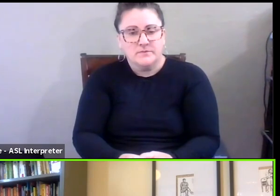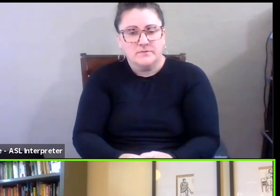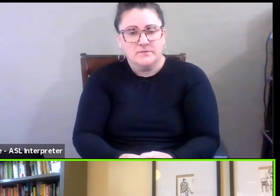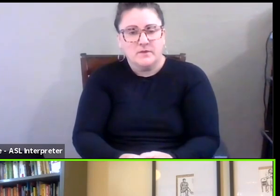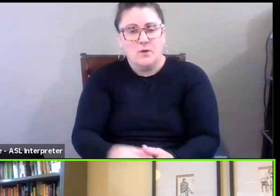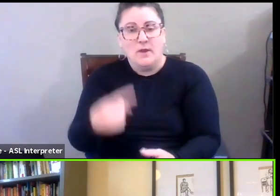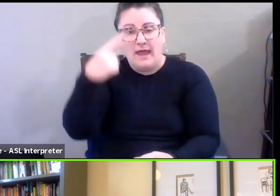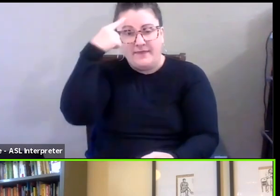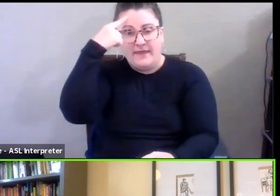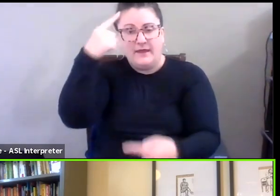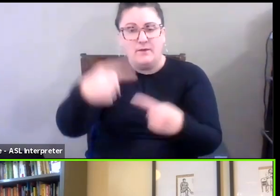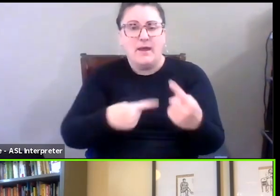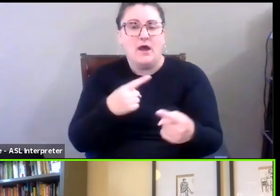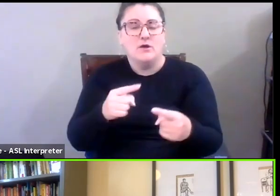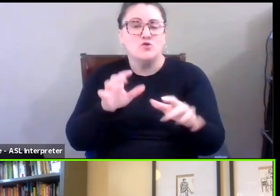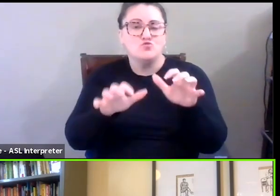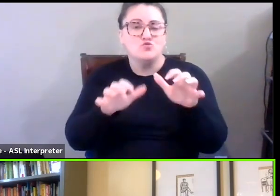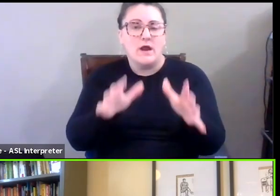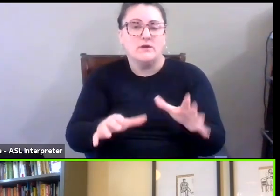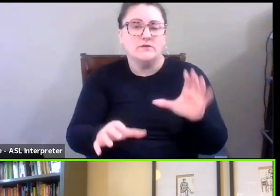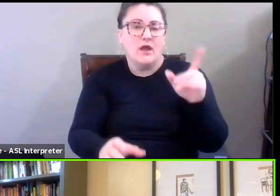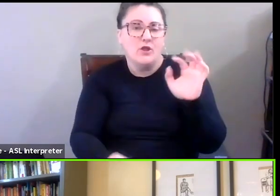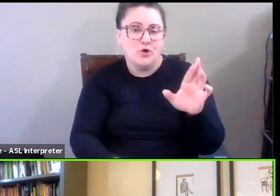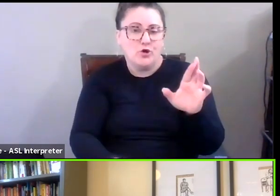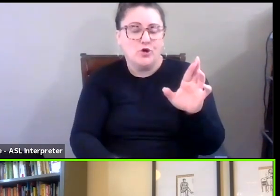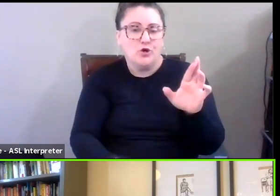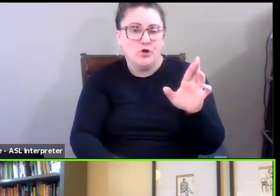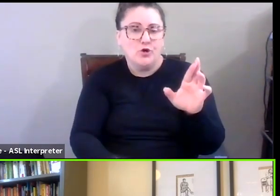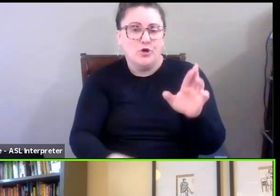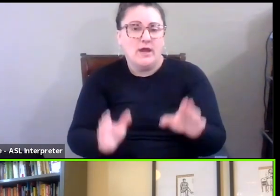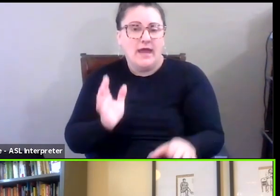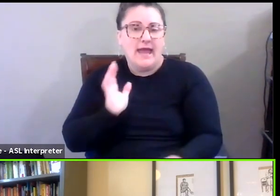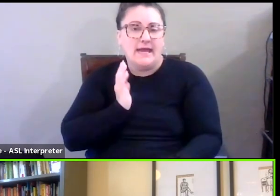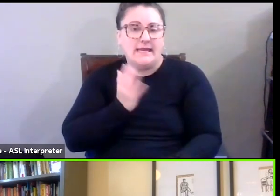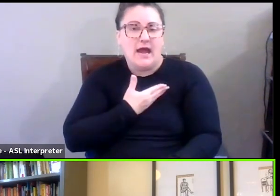writers of color and our work in the world,